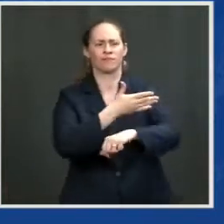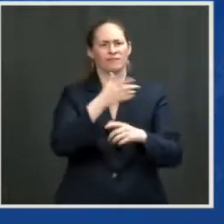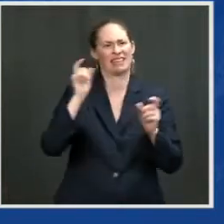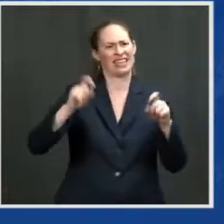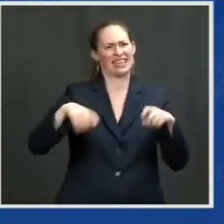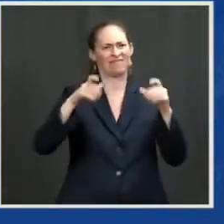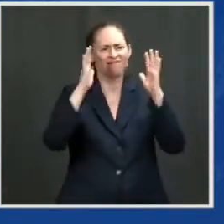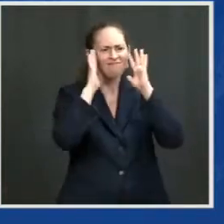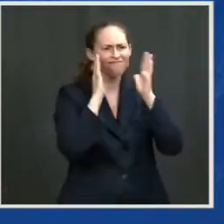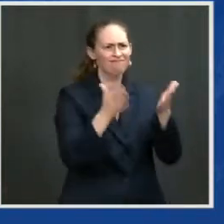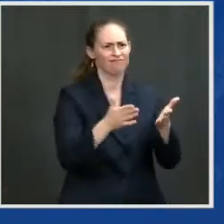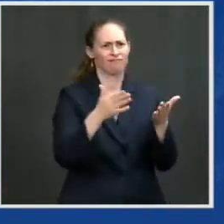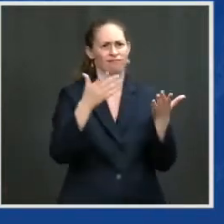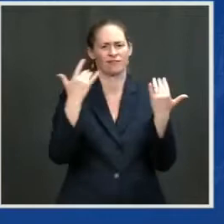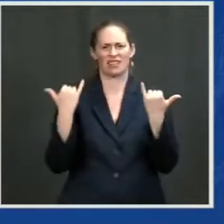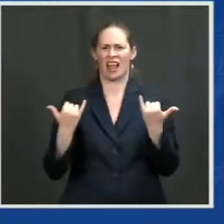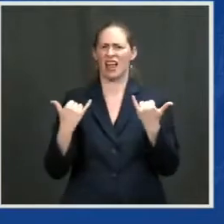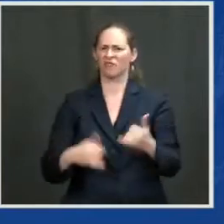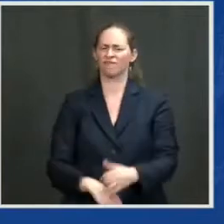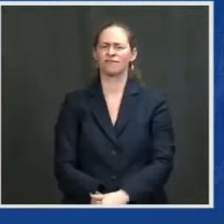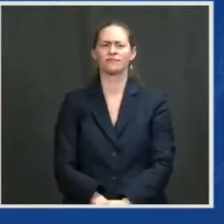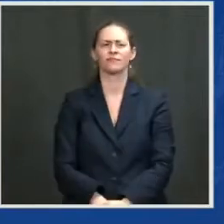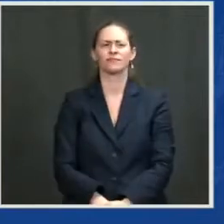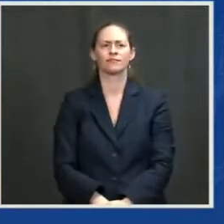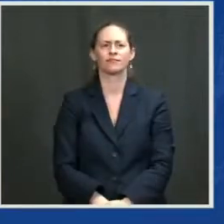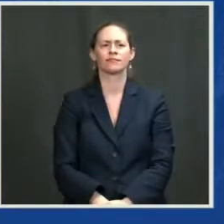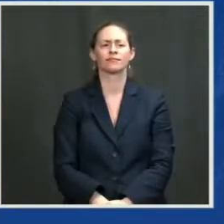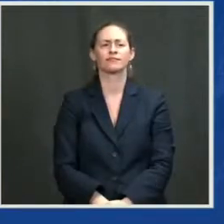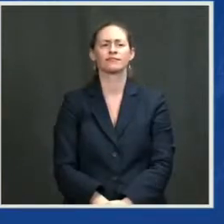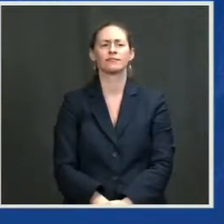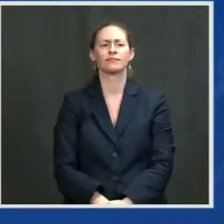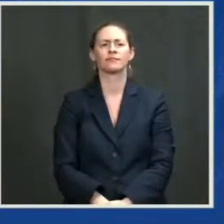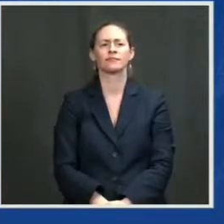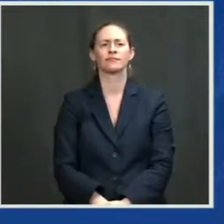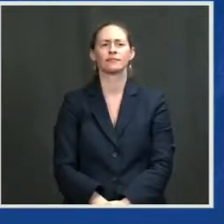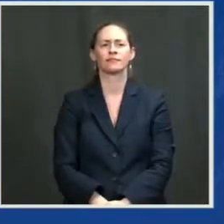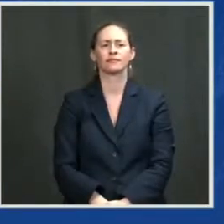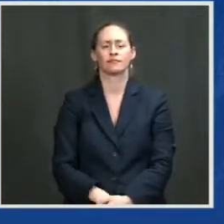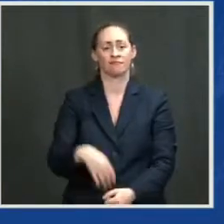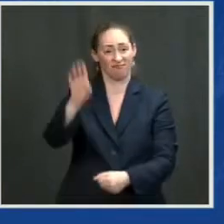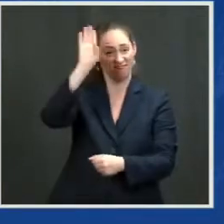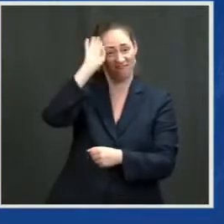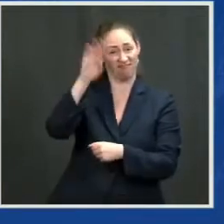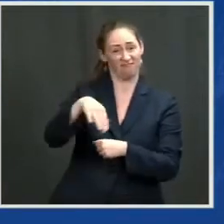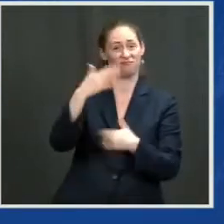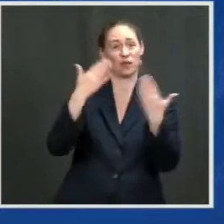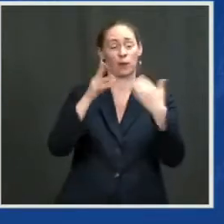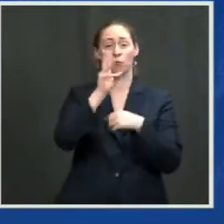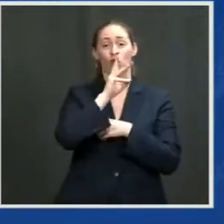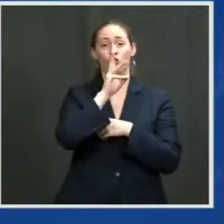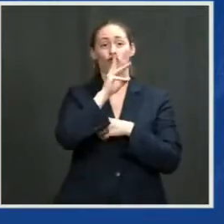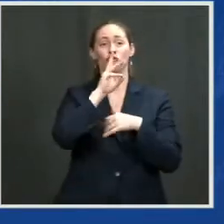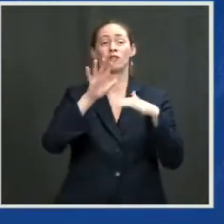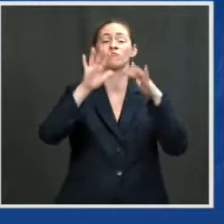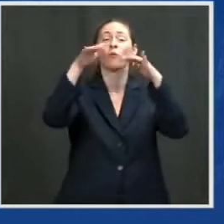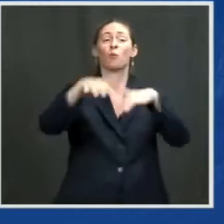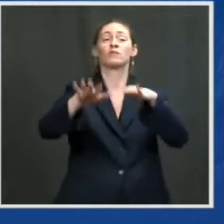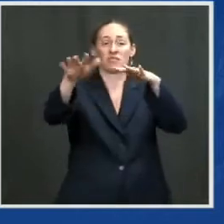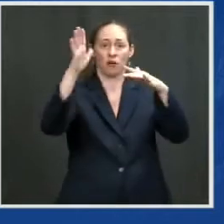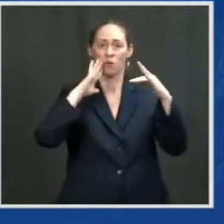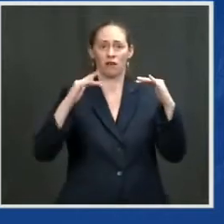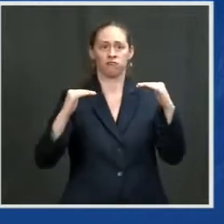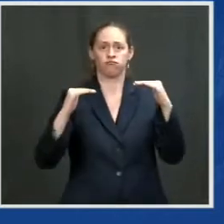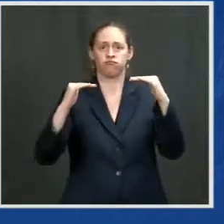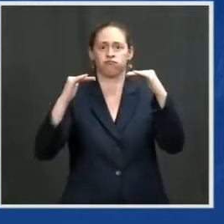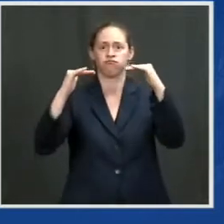that it's still going to rise 2 feet when it rains. We got to build for what is needed now. And I promise you, we're going to do